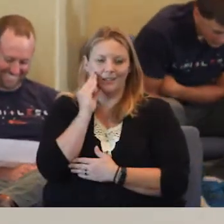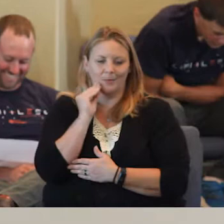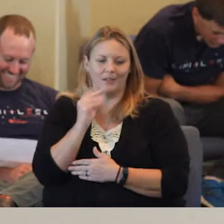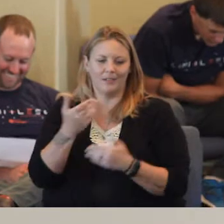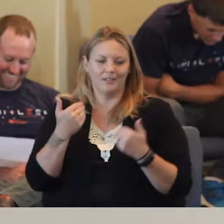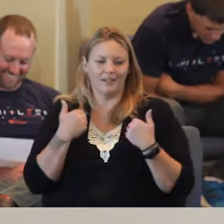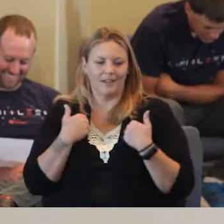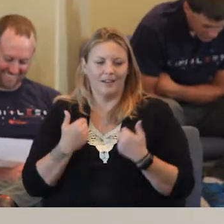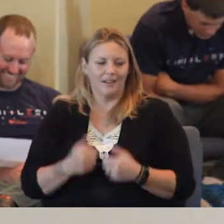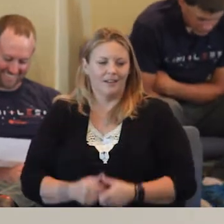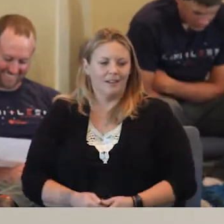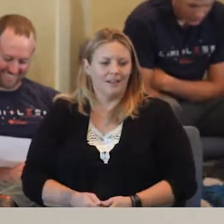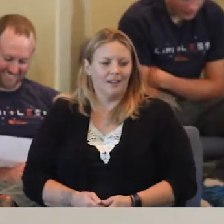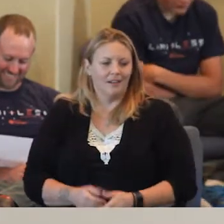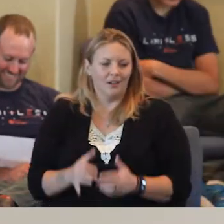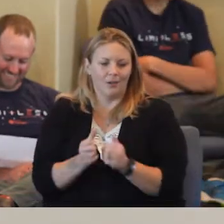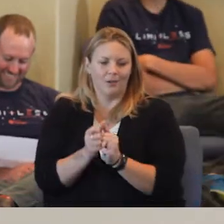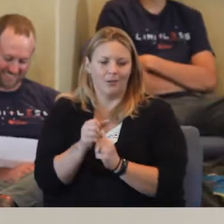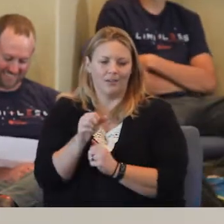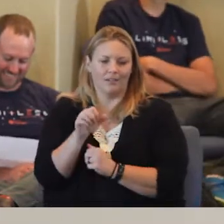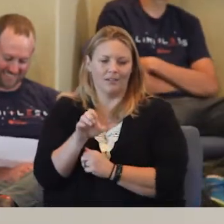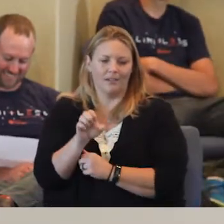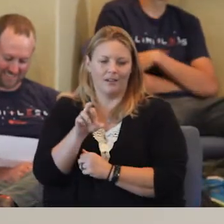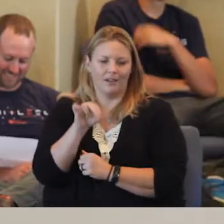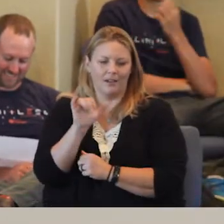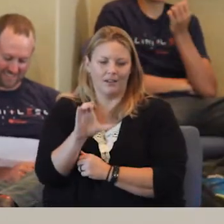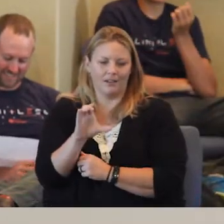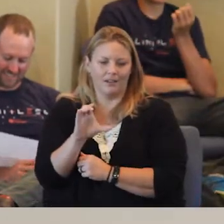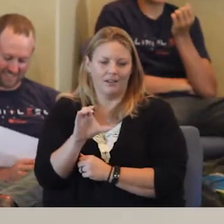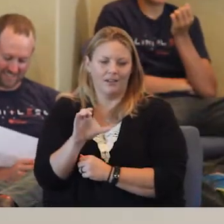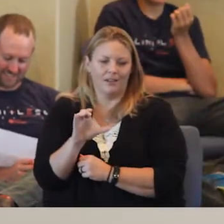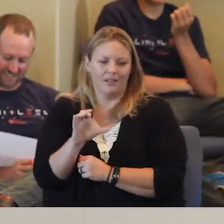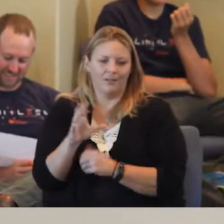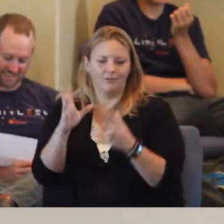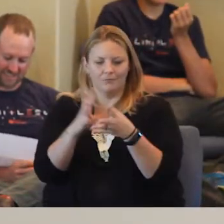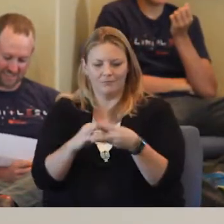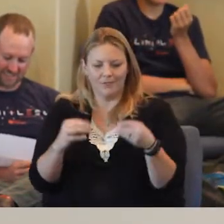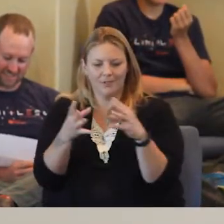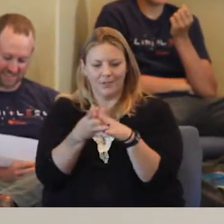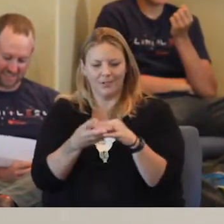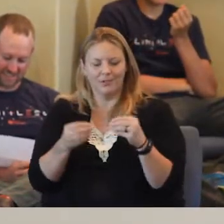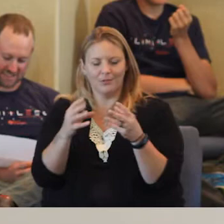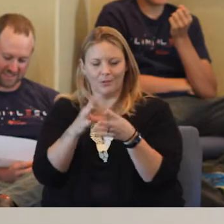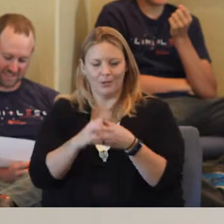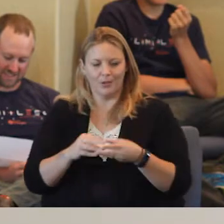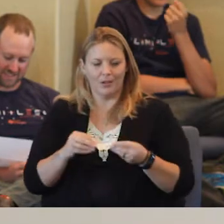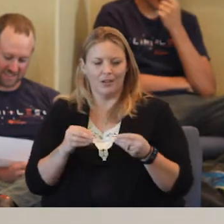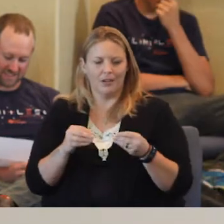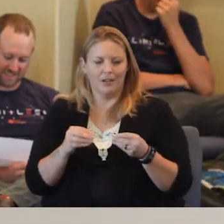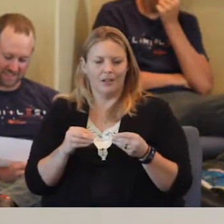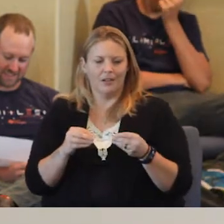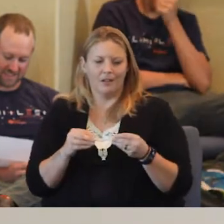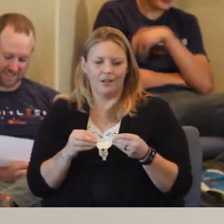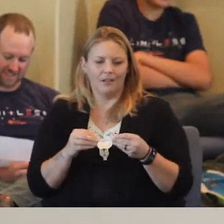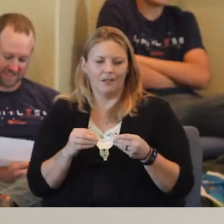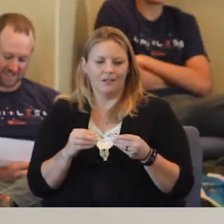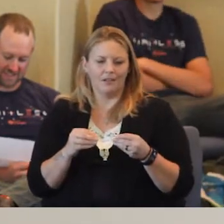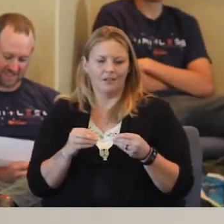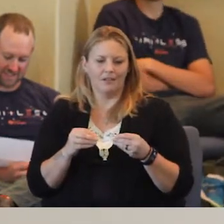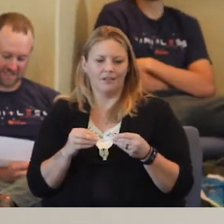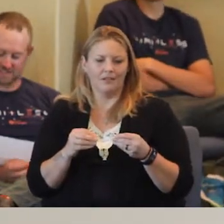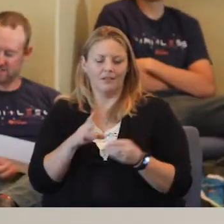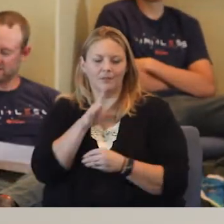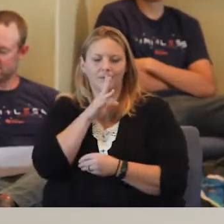there was a really good experience I had. We had a crew leader named Eric, and he was telling a story during one of our devotions, and it was